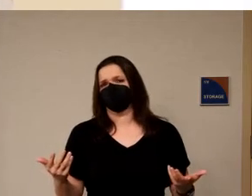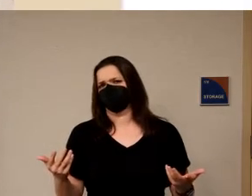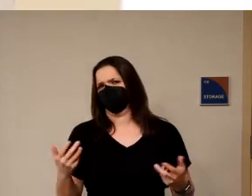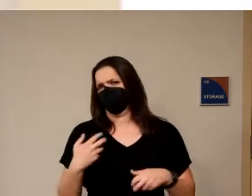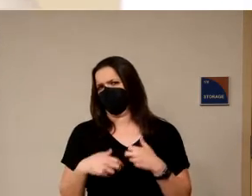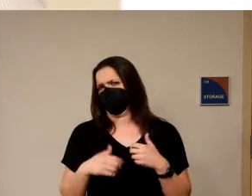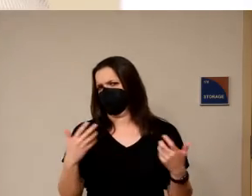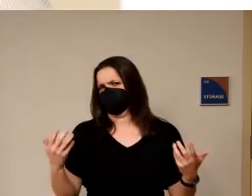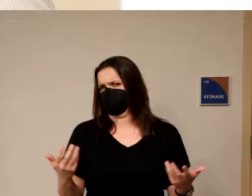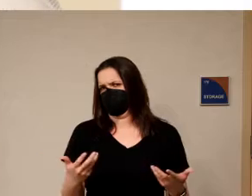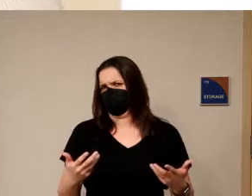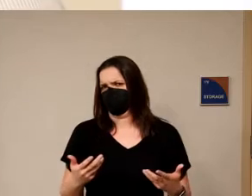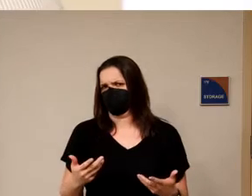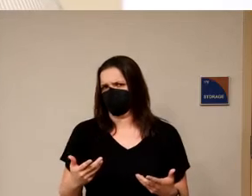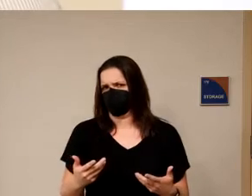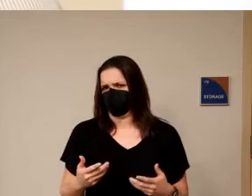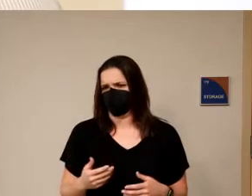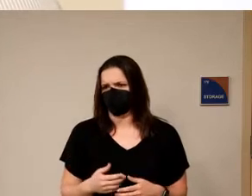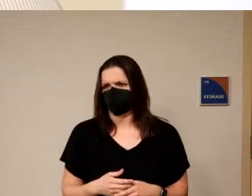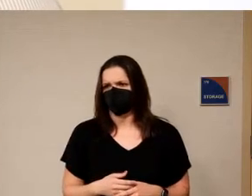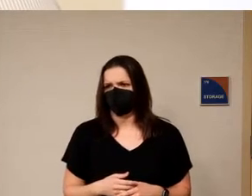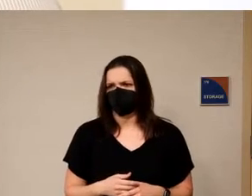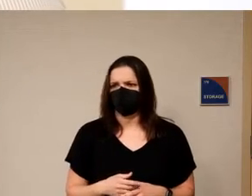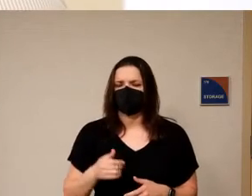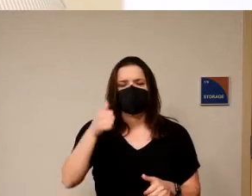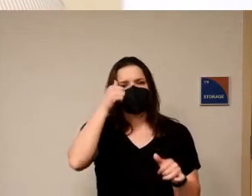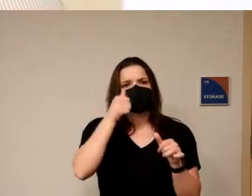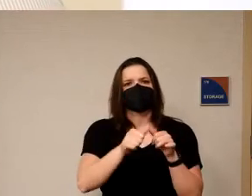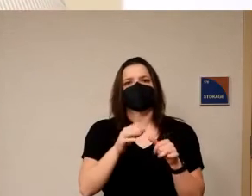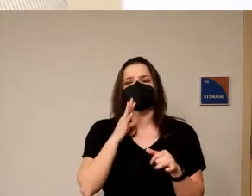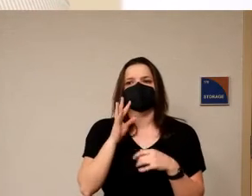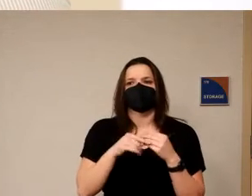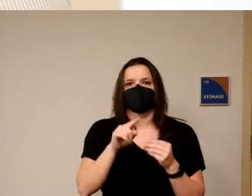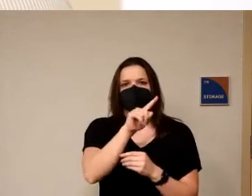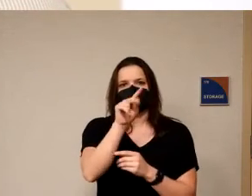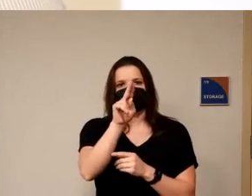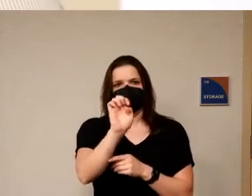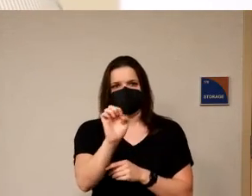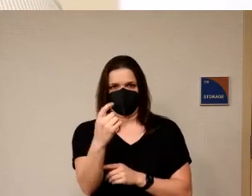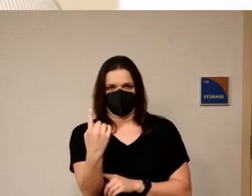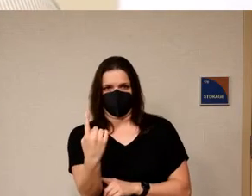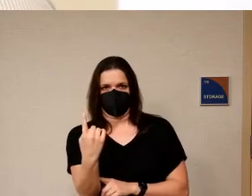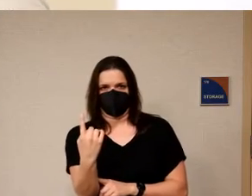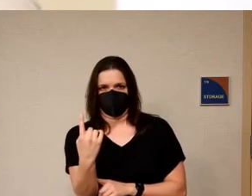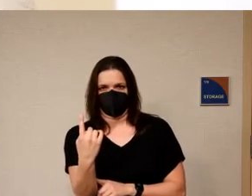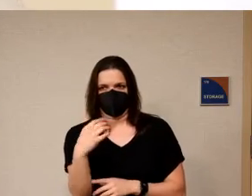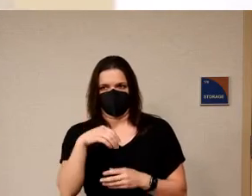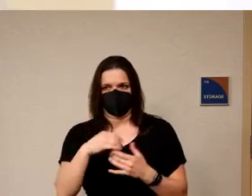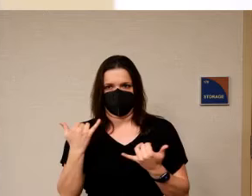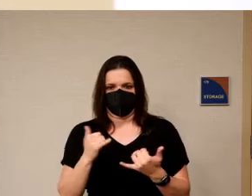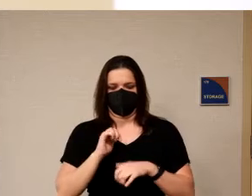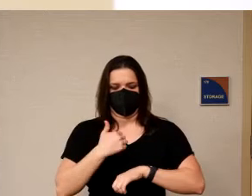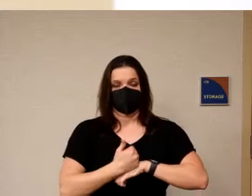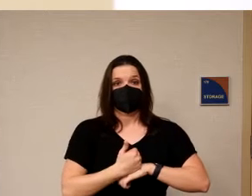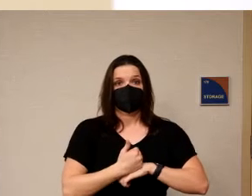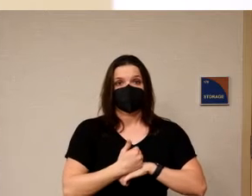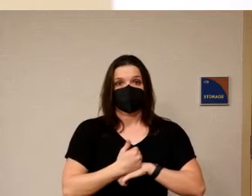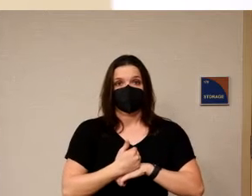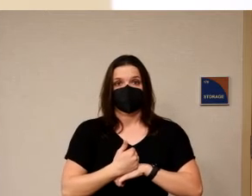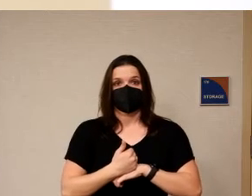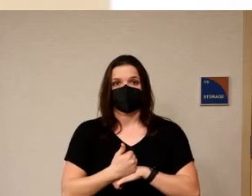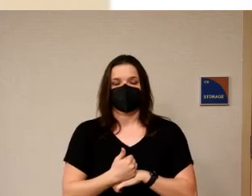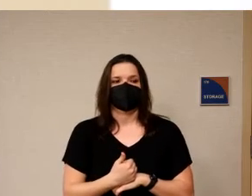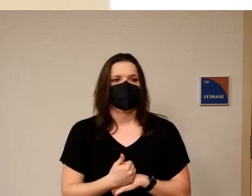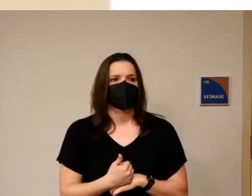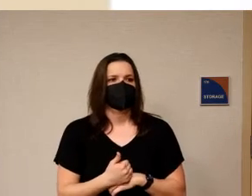Issues as in just the concept of taking them. About how Zone 1 under our current setup,